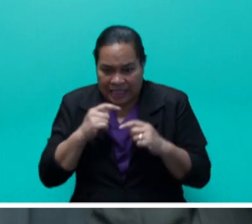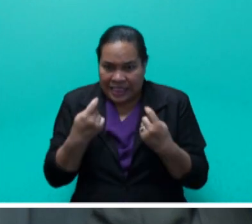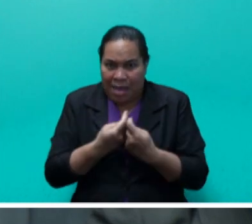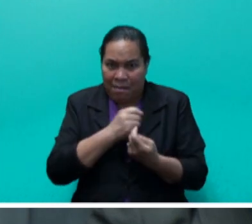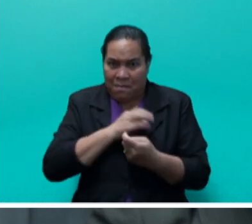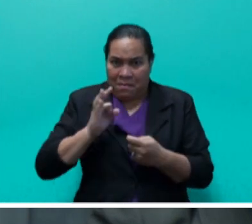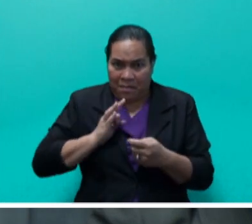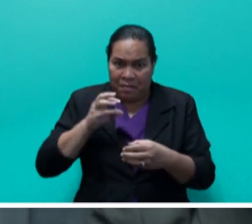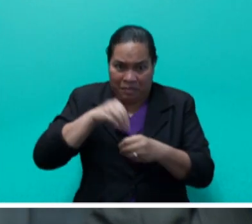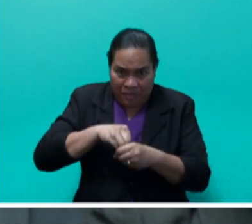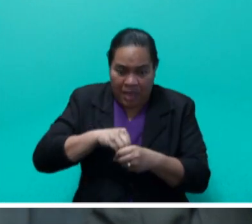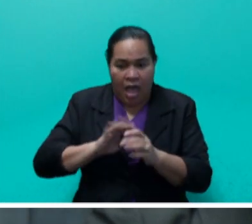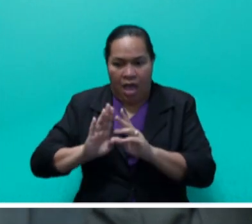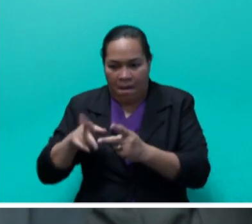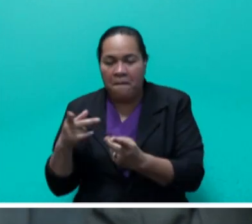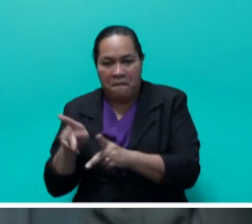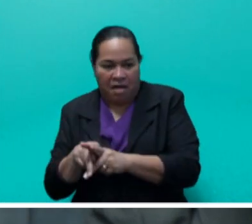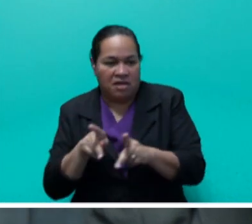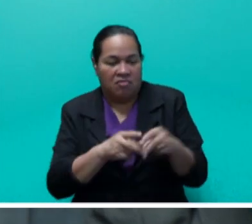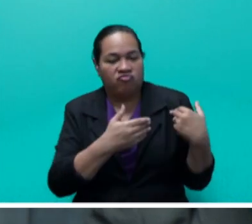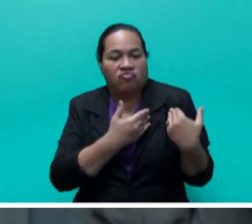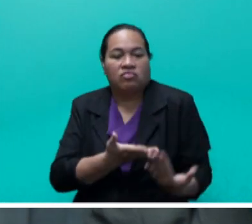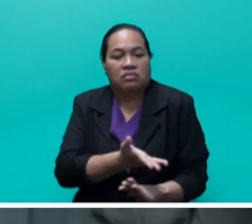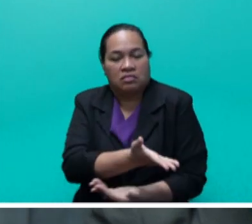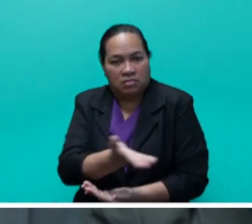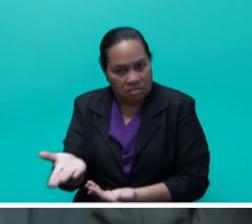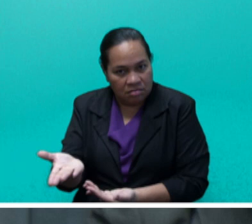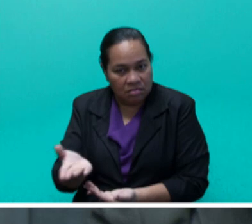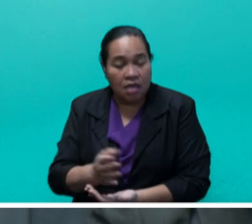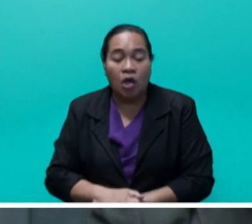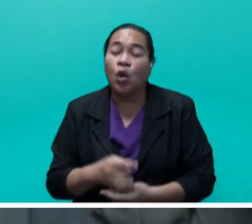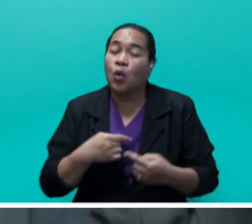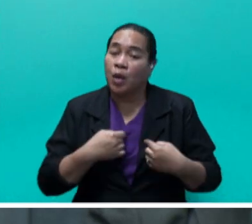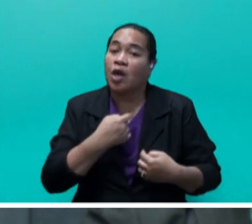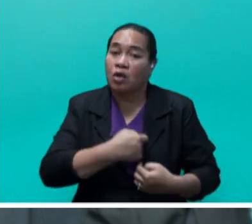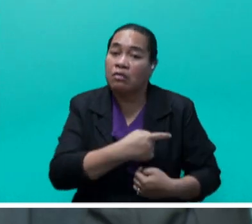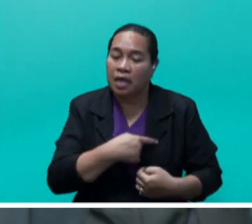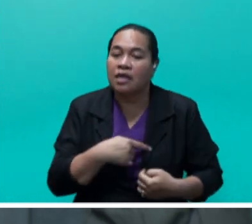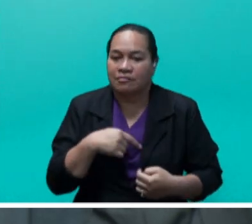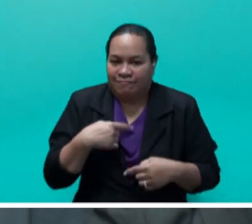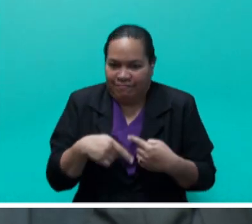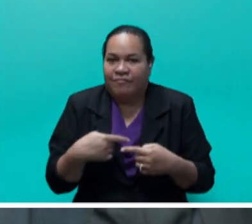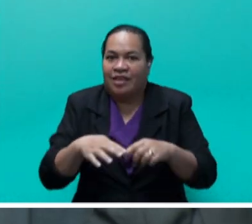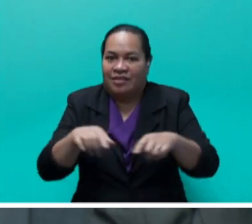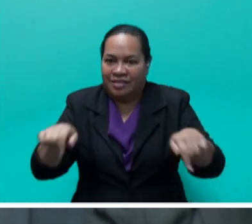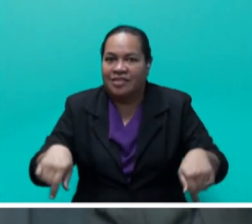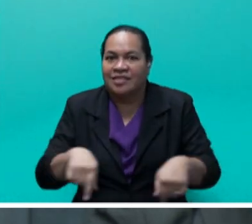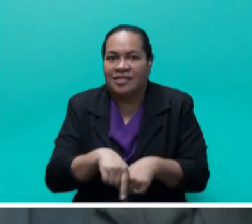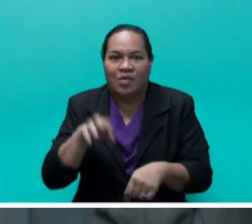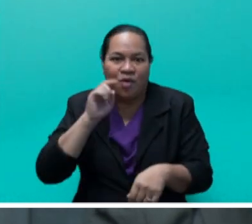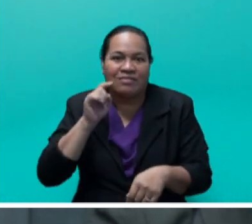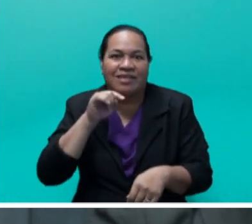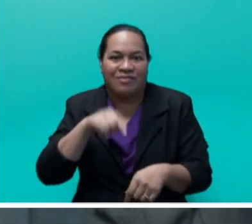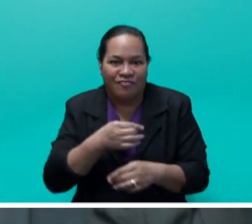wide stakeholders and partners. Mr. Speaker, sir, we are committed to take our aquaculture sector to a bigger height.